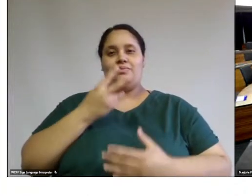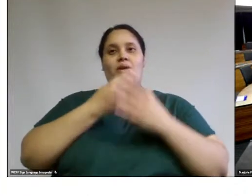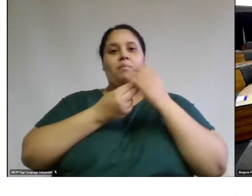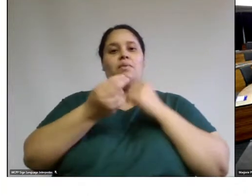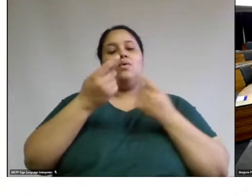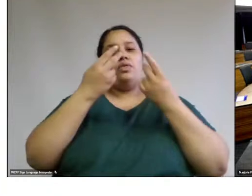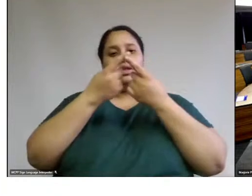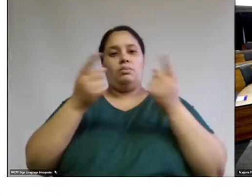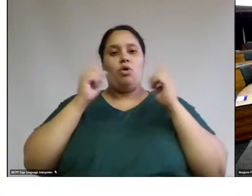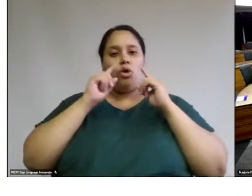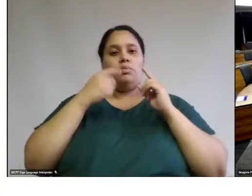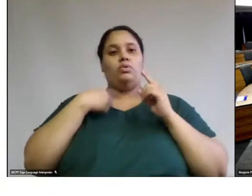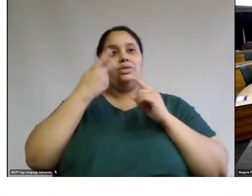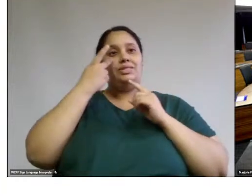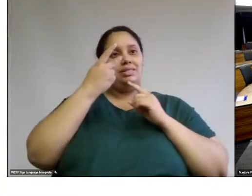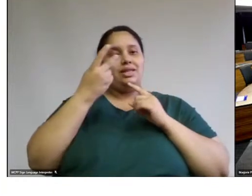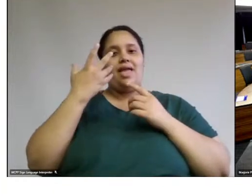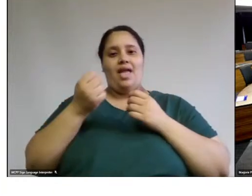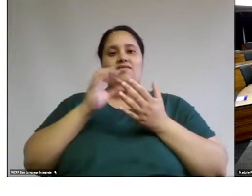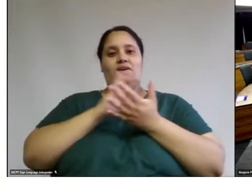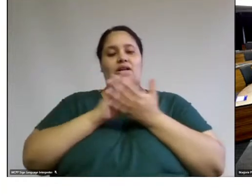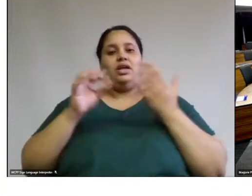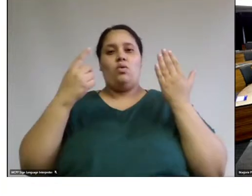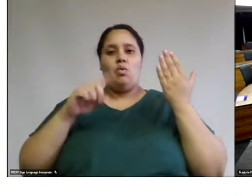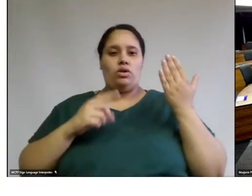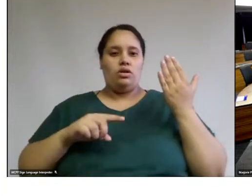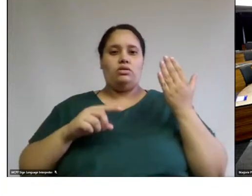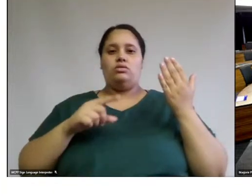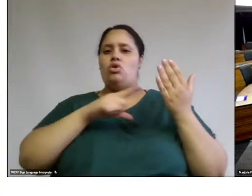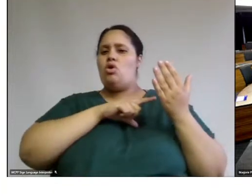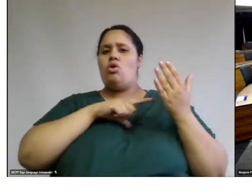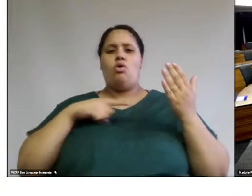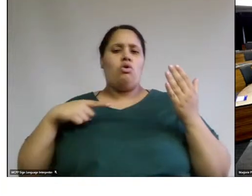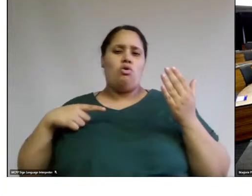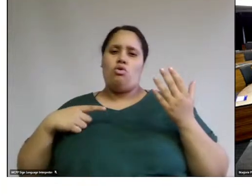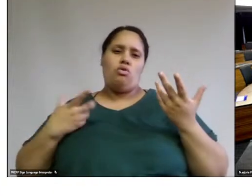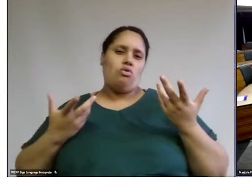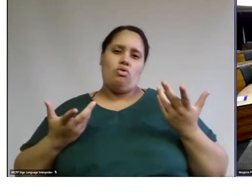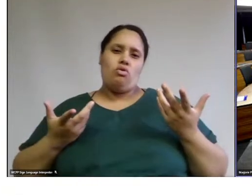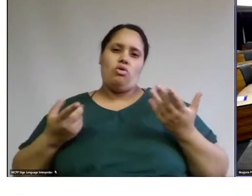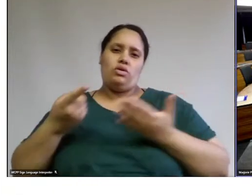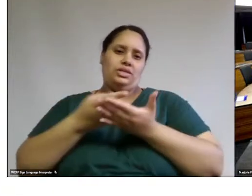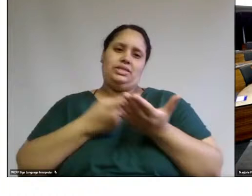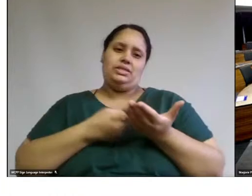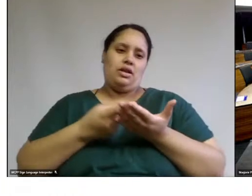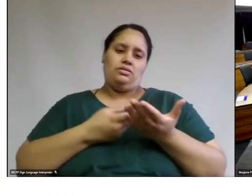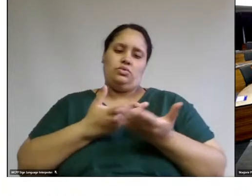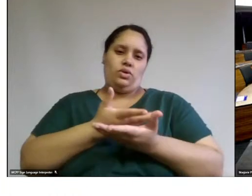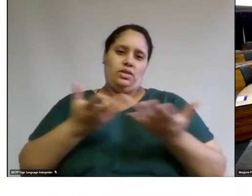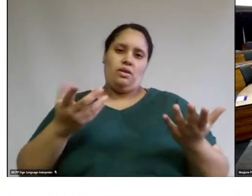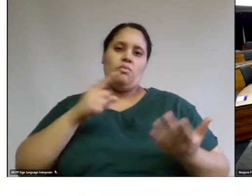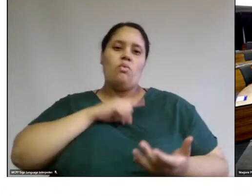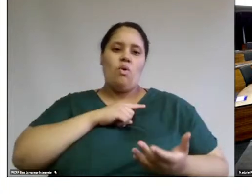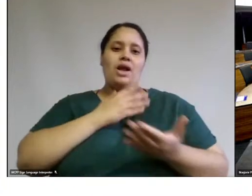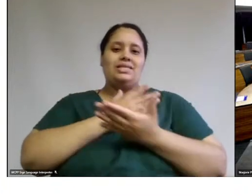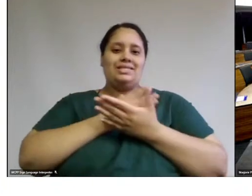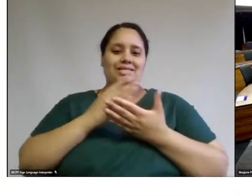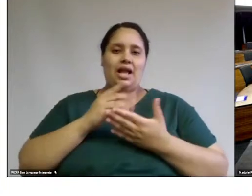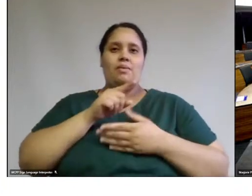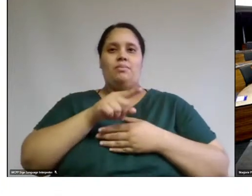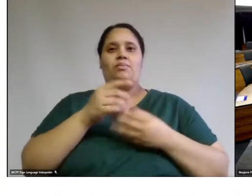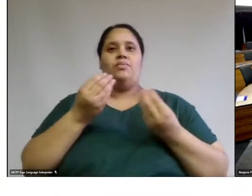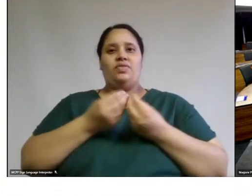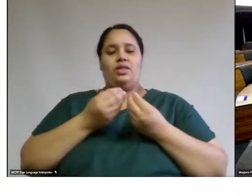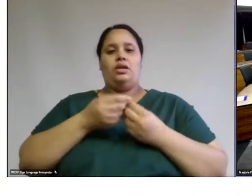with clean audit, it does not even take us long to have discussions with them, because some of the things are